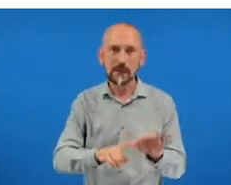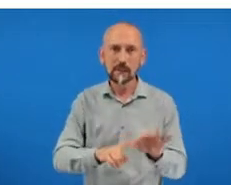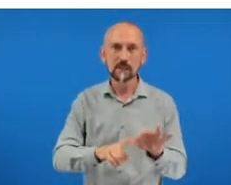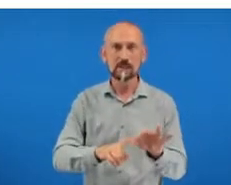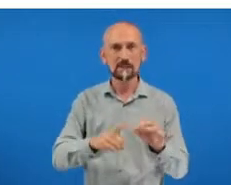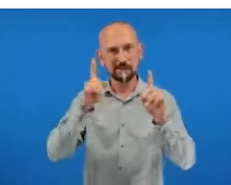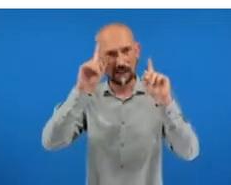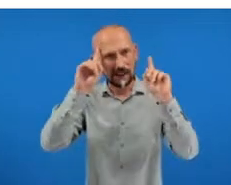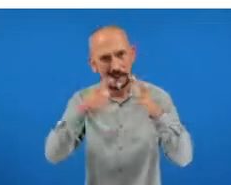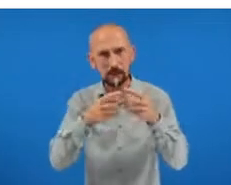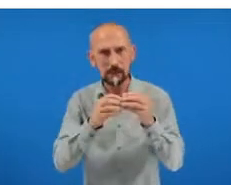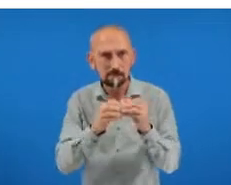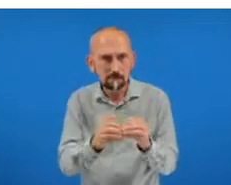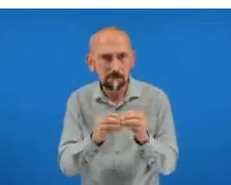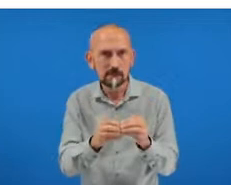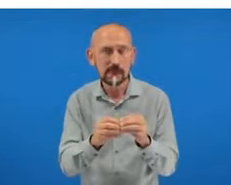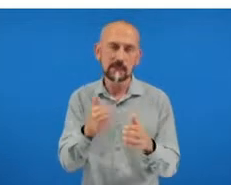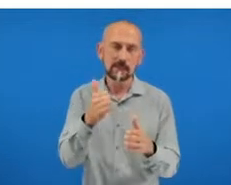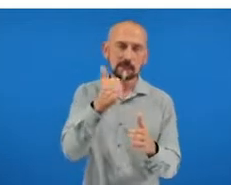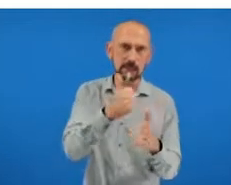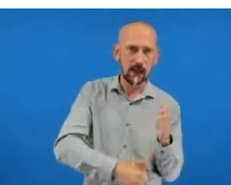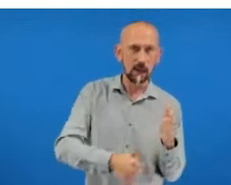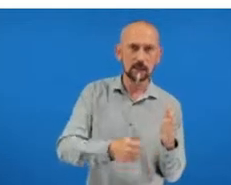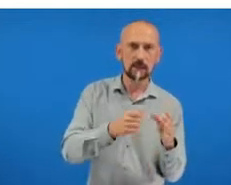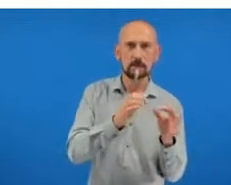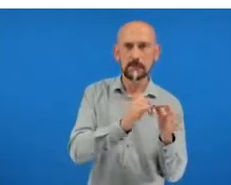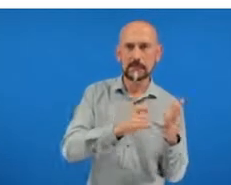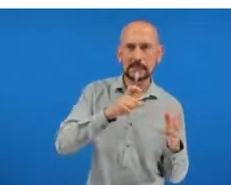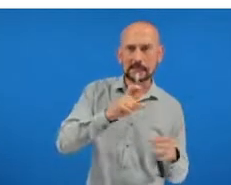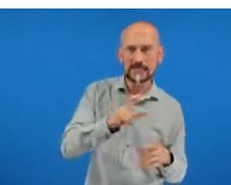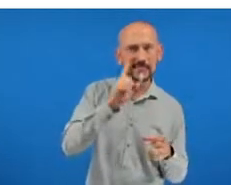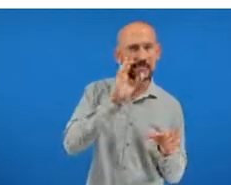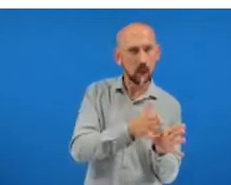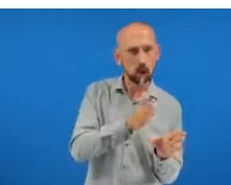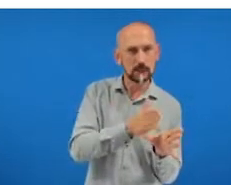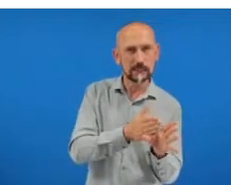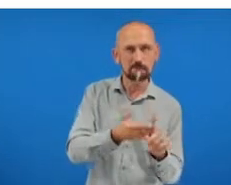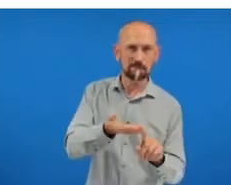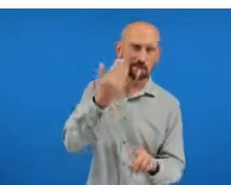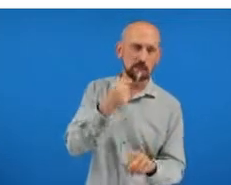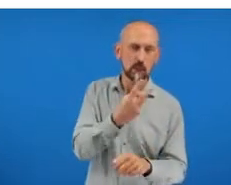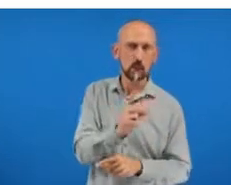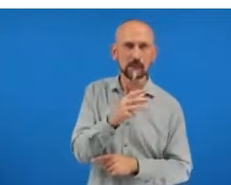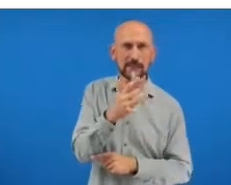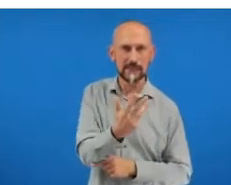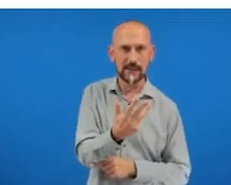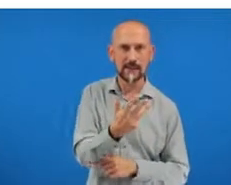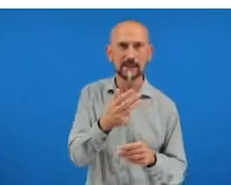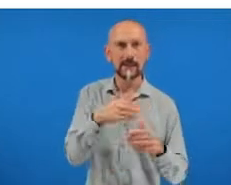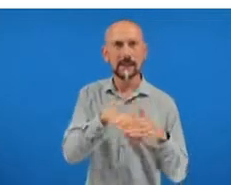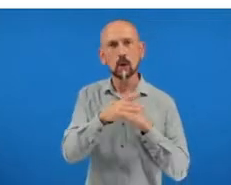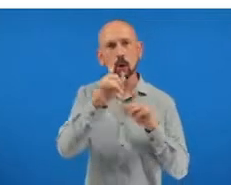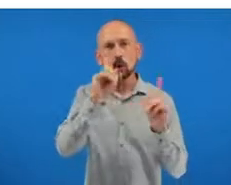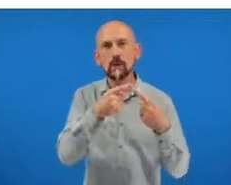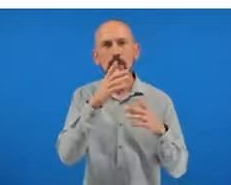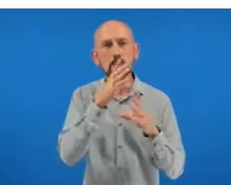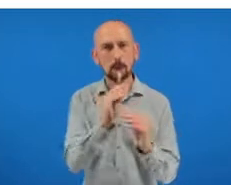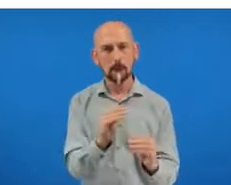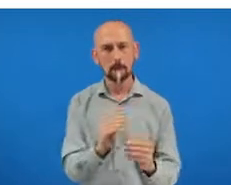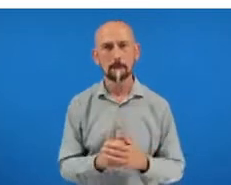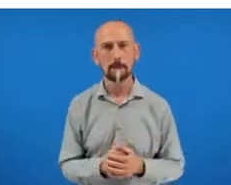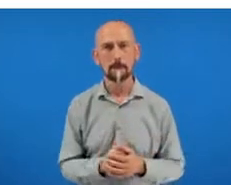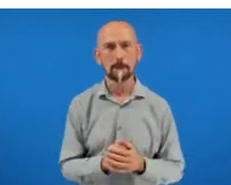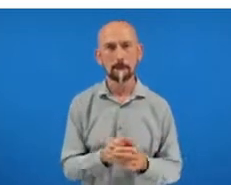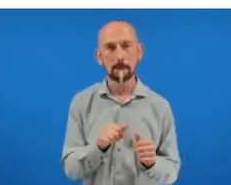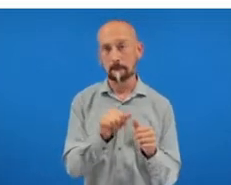qualifications, starting with a bachelor's degree in psychology in 2009 at the University of Birmingham. And